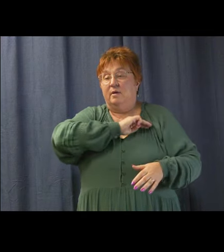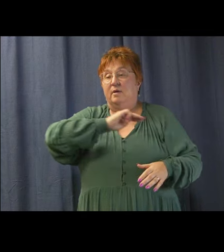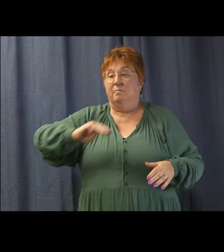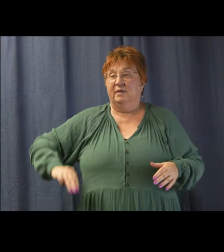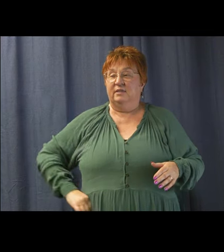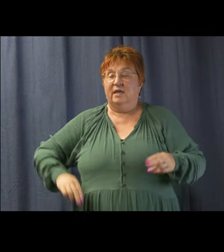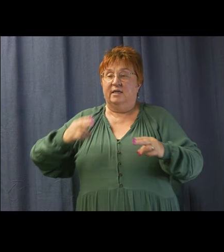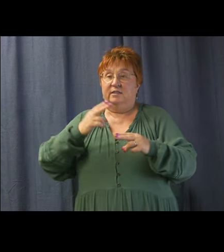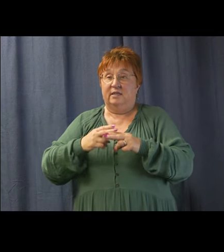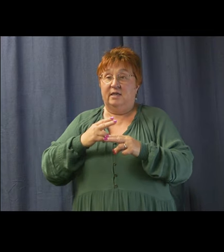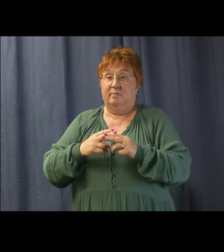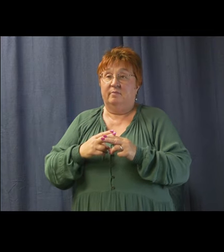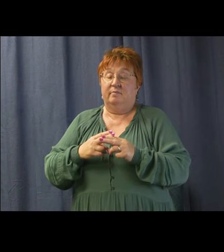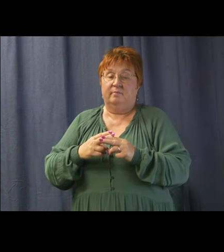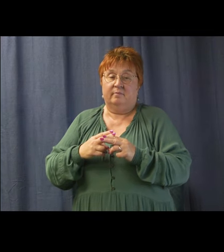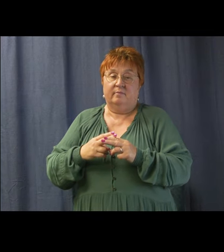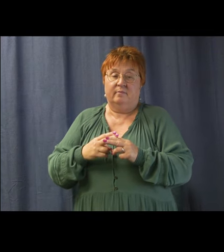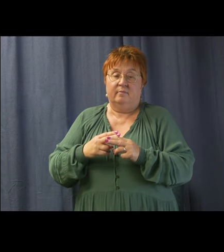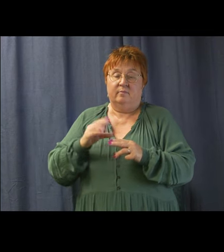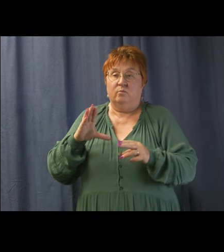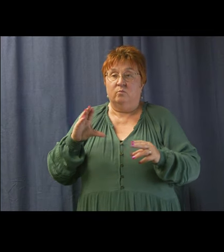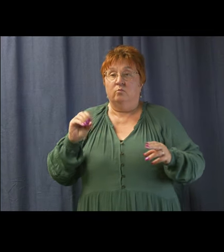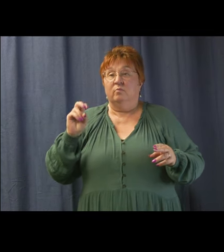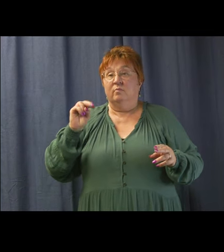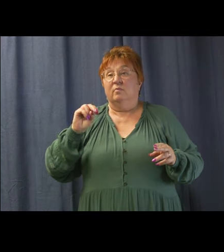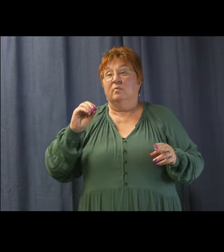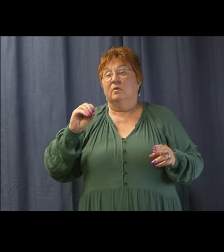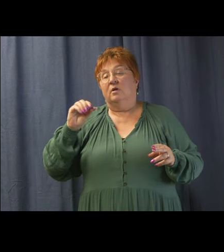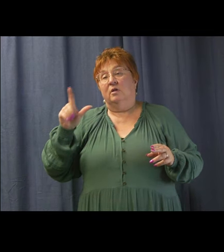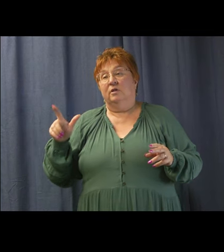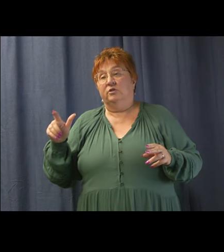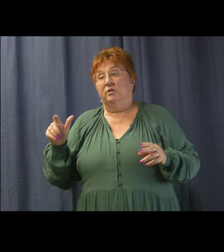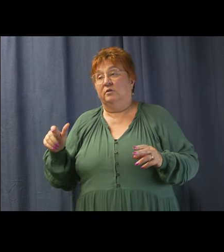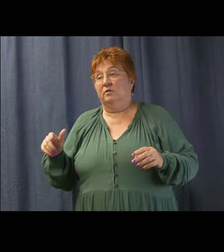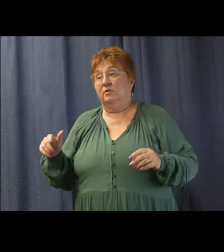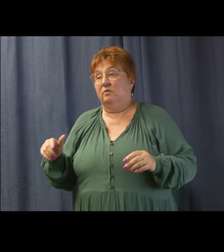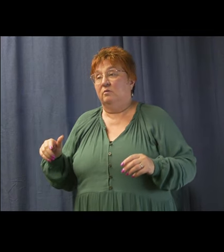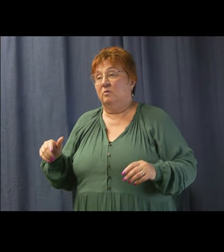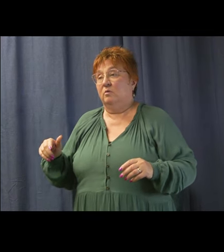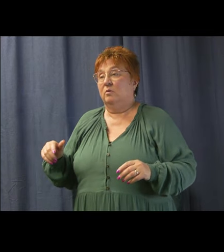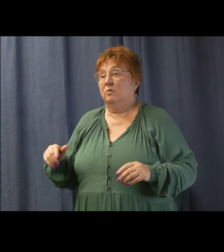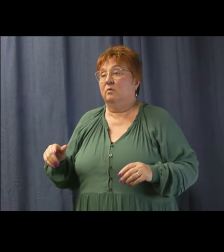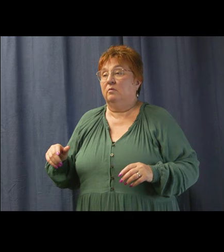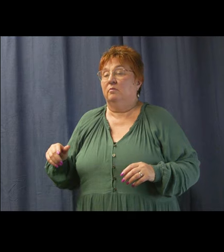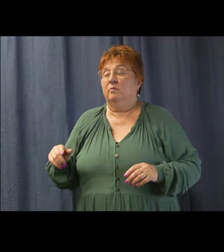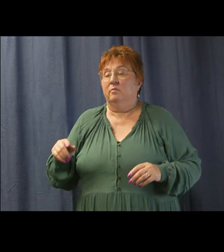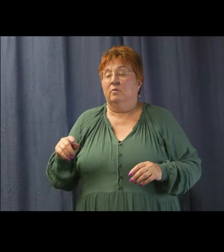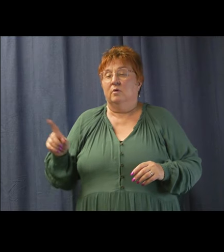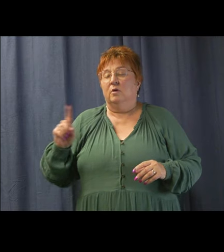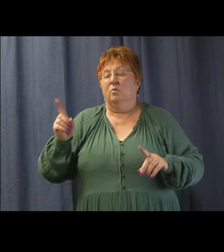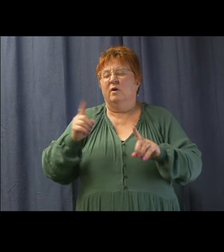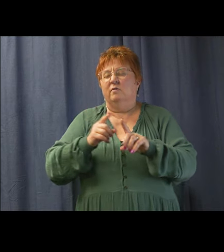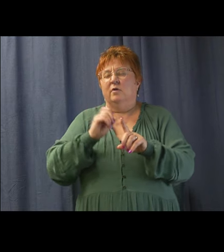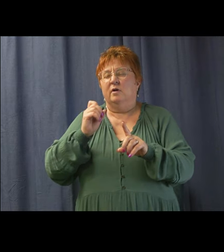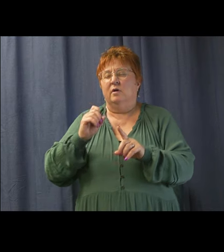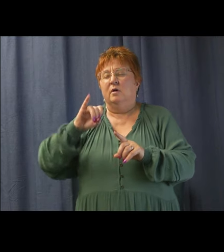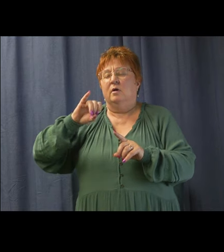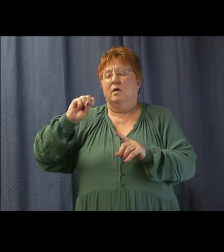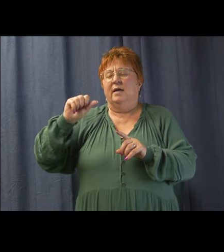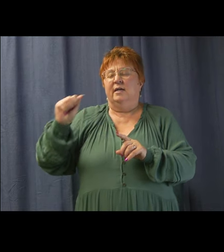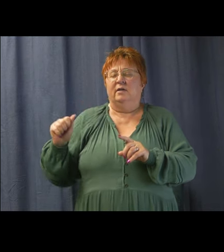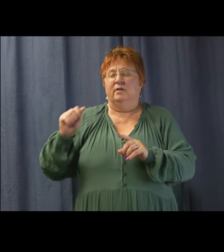So what's cool is you can collect Colossians to the very first word of the Bible. You know where he got this from. Now listen to